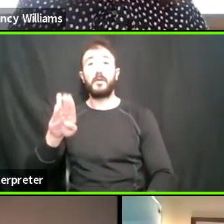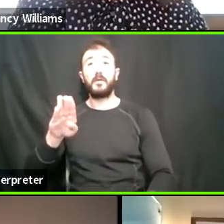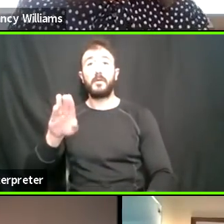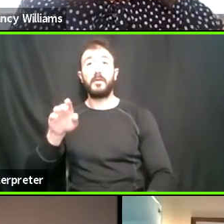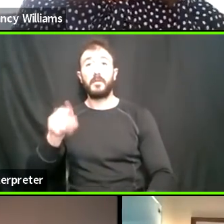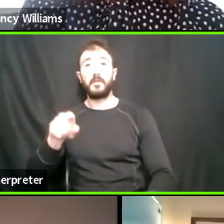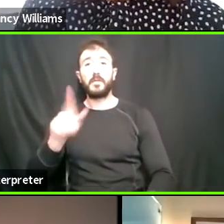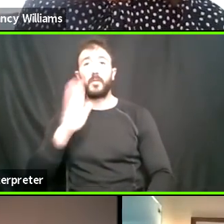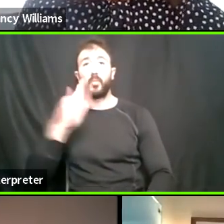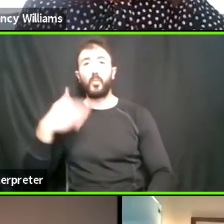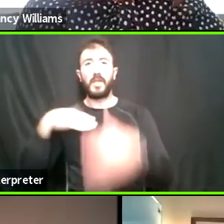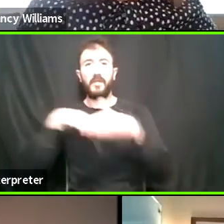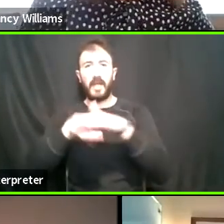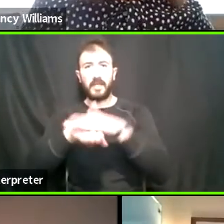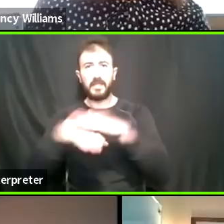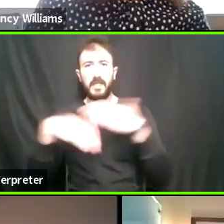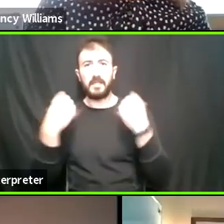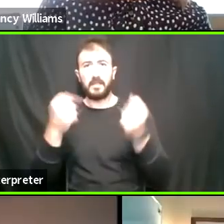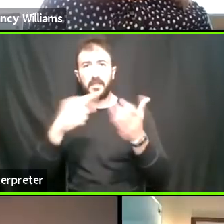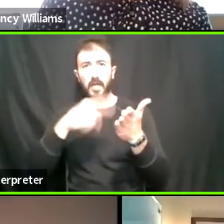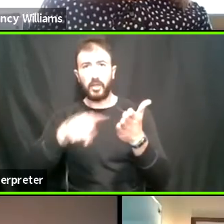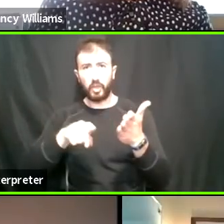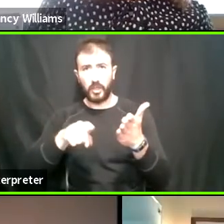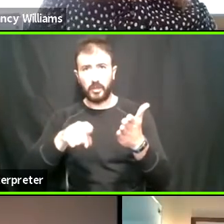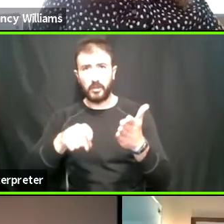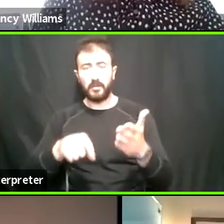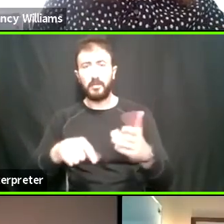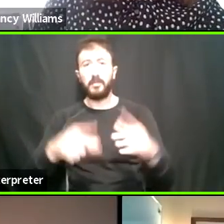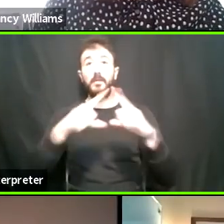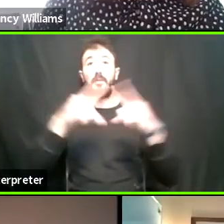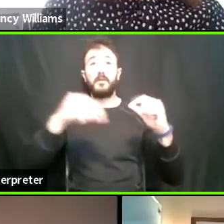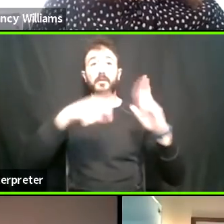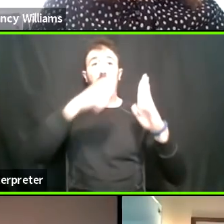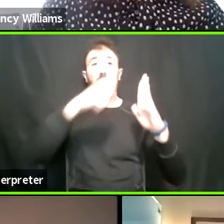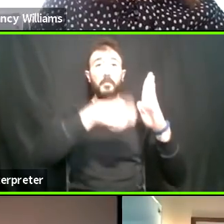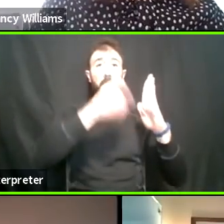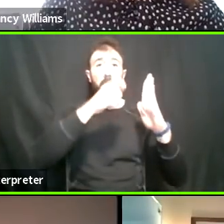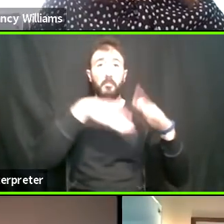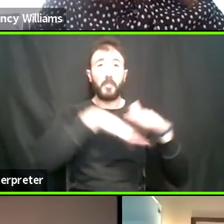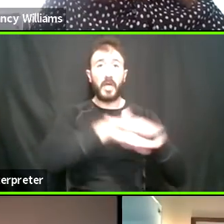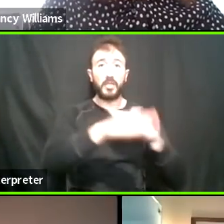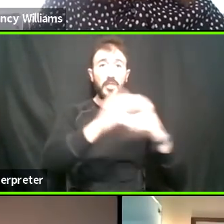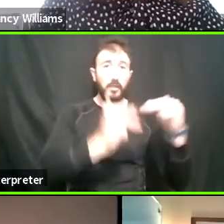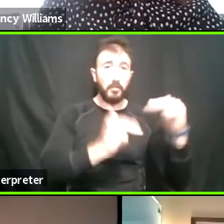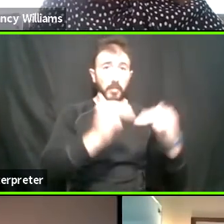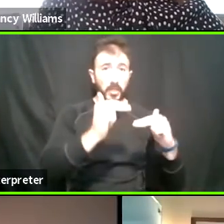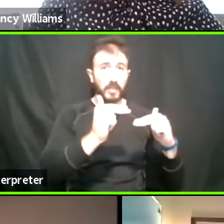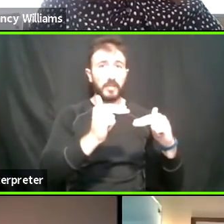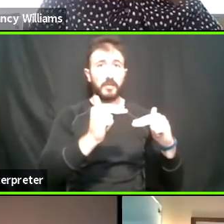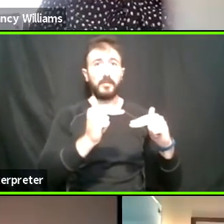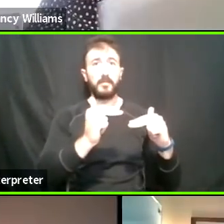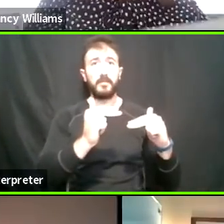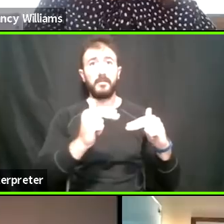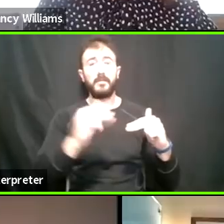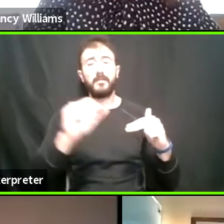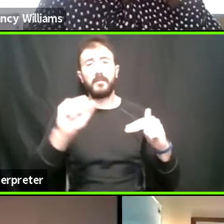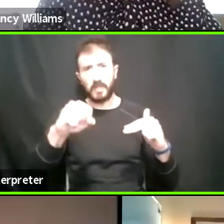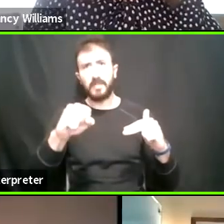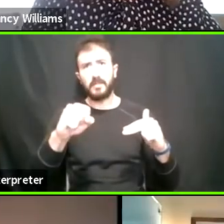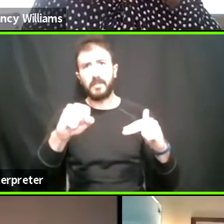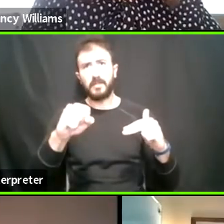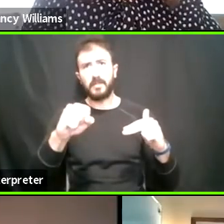app. Badging in is a question that was asked. We're gonna have to kind of talk about that. Right now, I don't think all the subs have badges, so we'll have to kind of explore